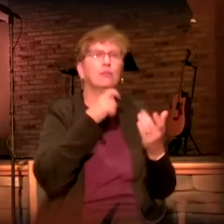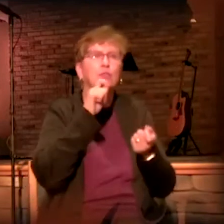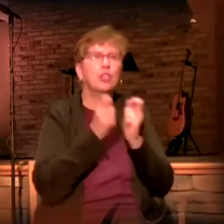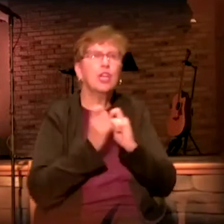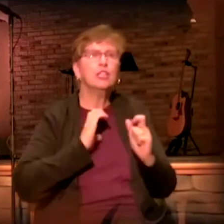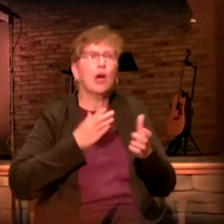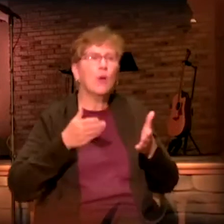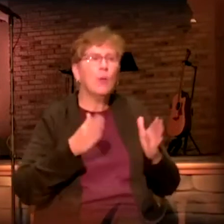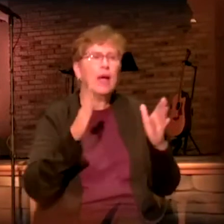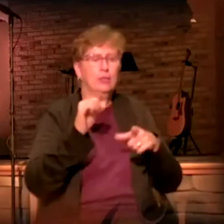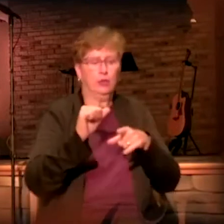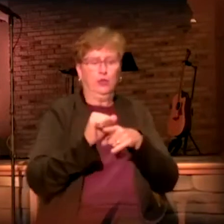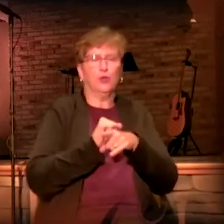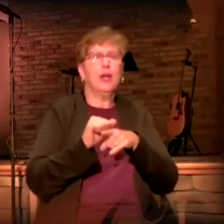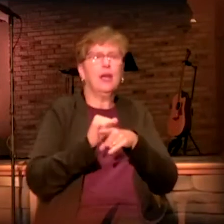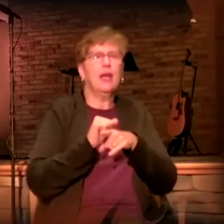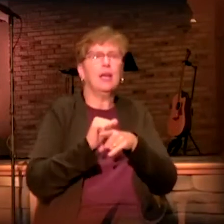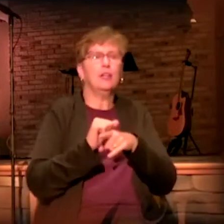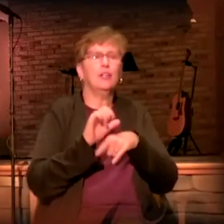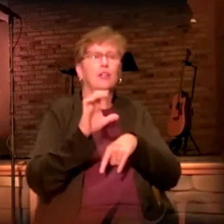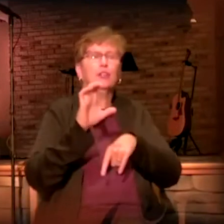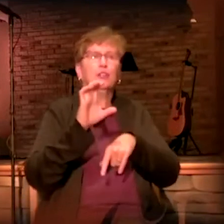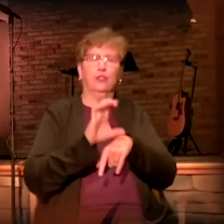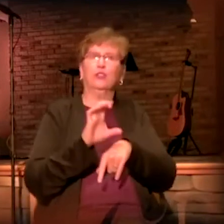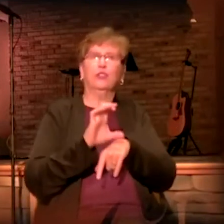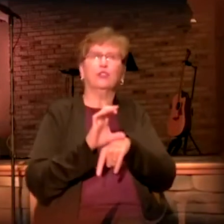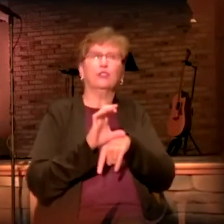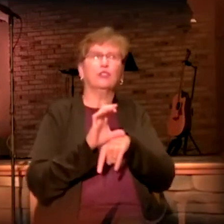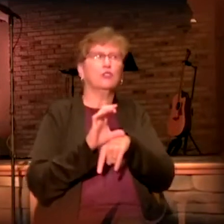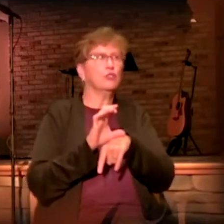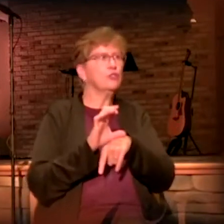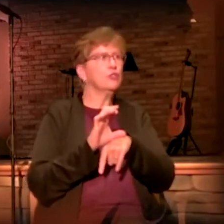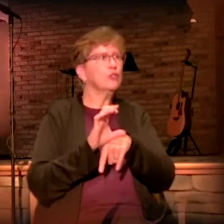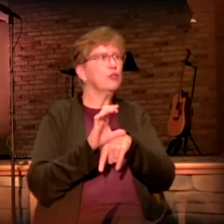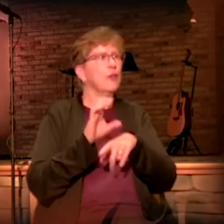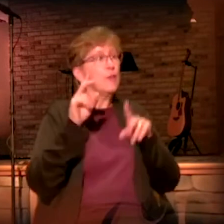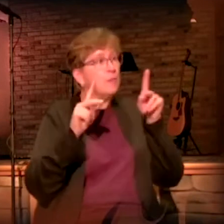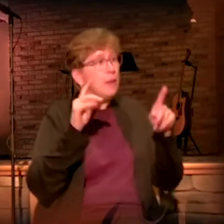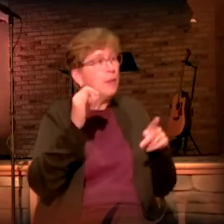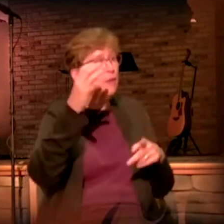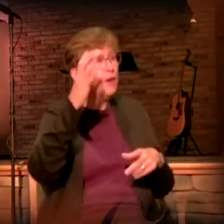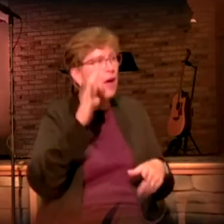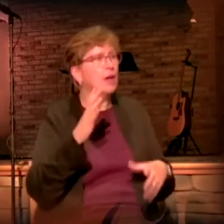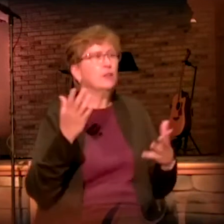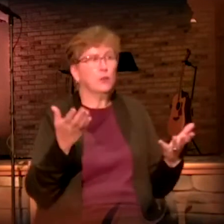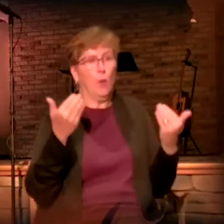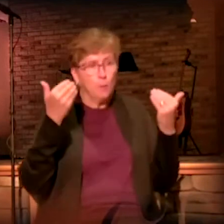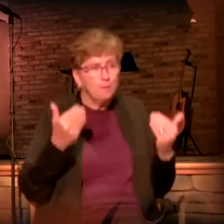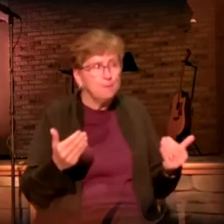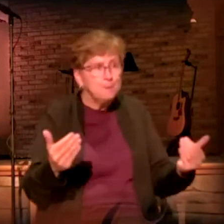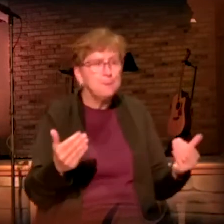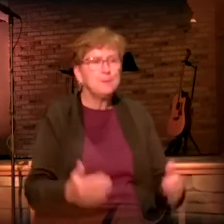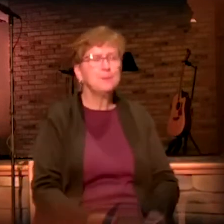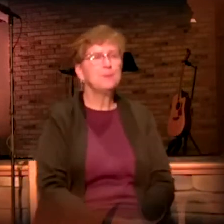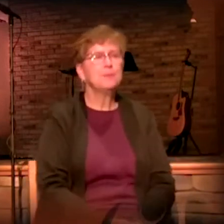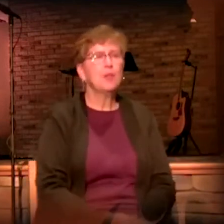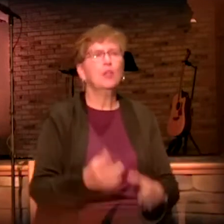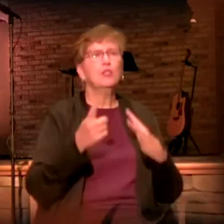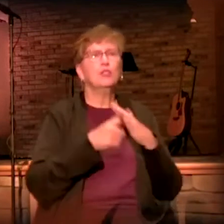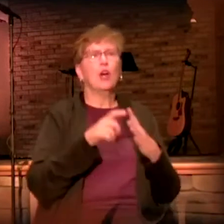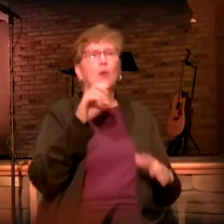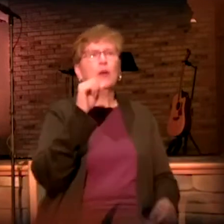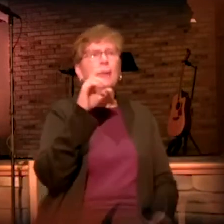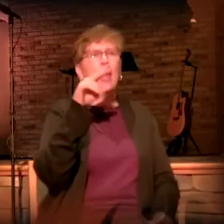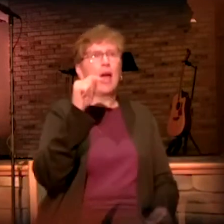and to train the church, the people of God. And so here we go. Let's start with Acts chapter